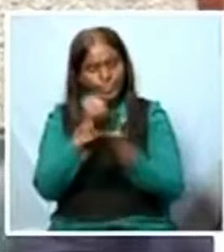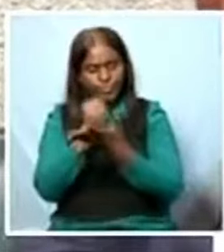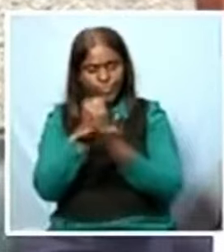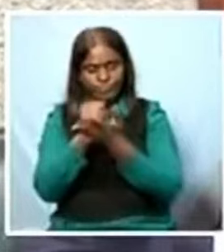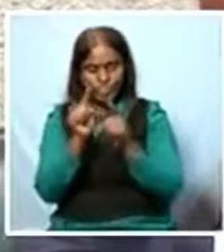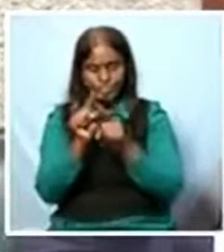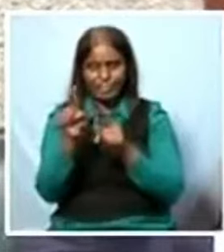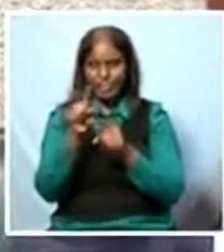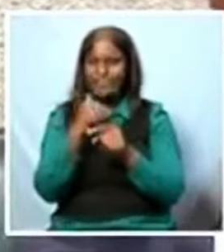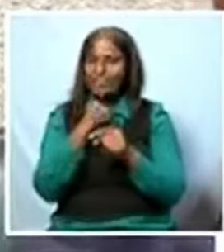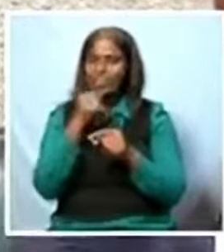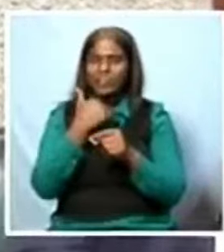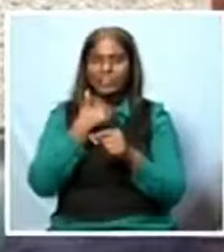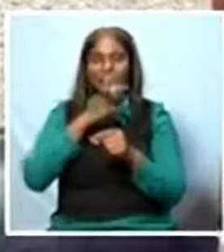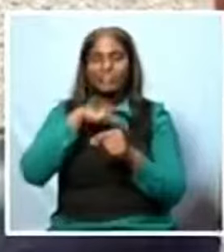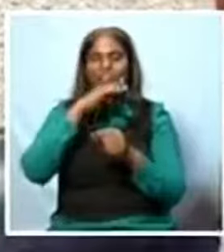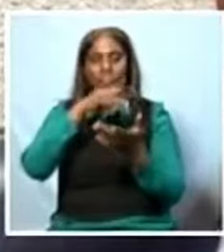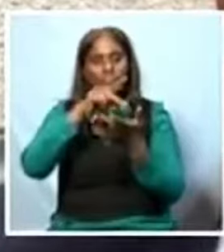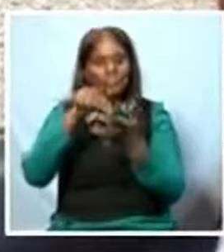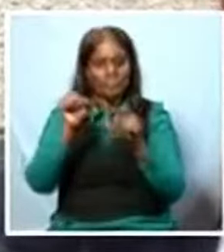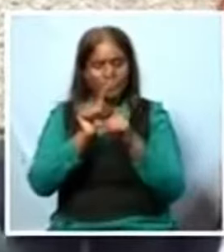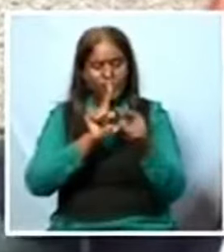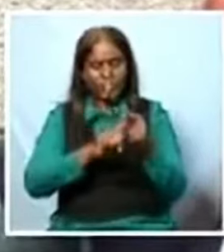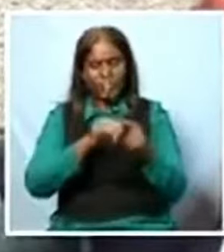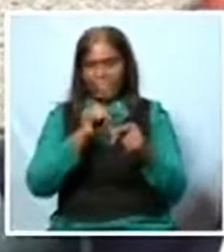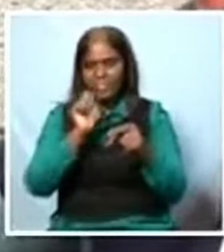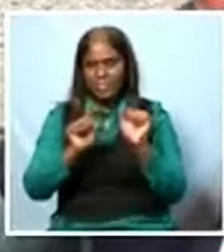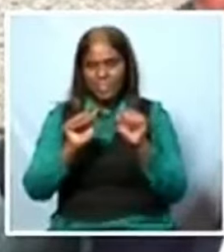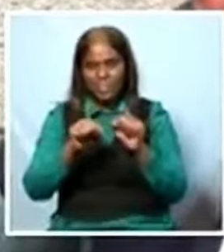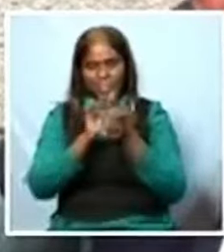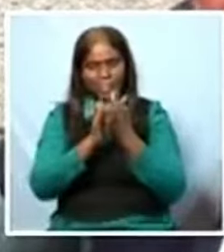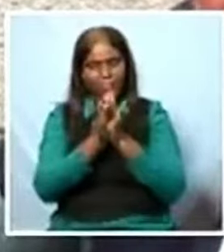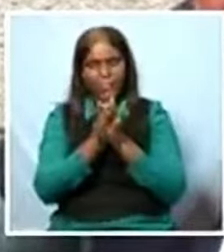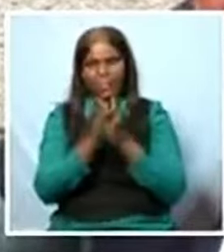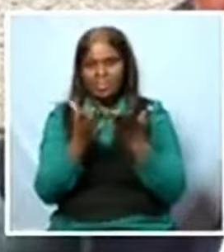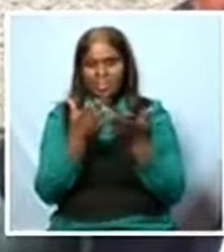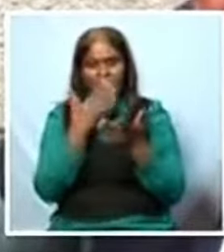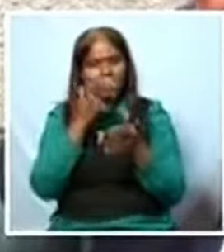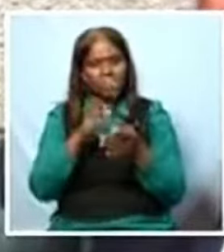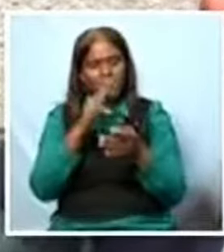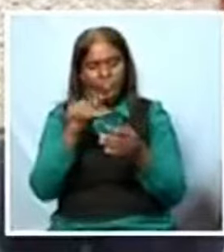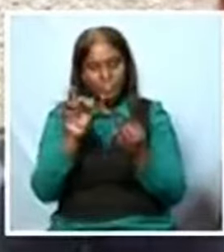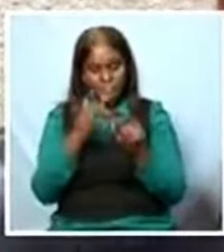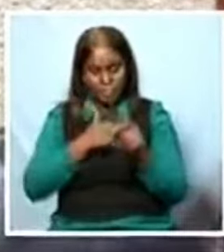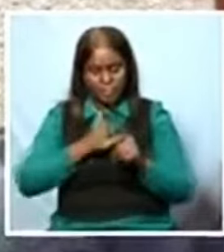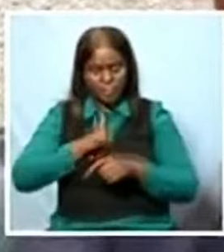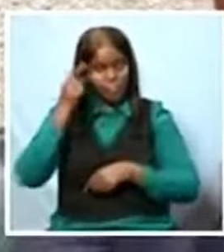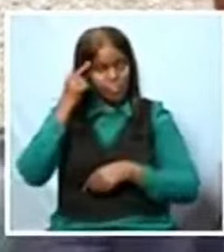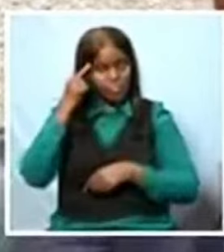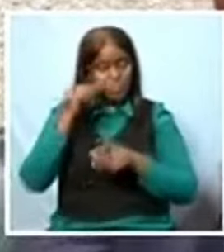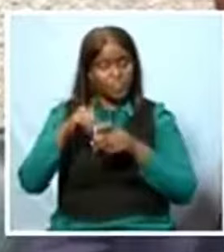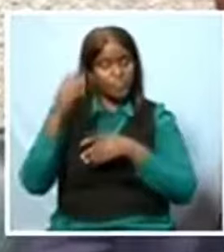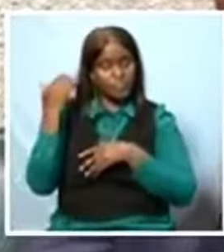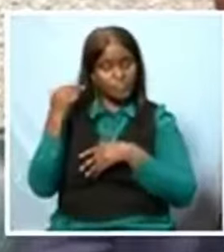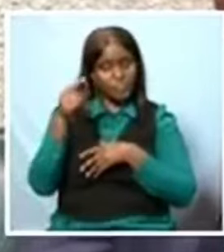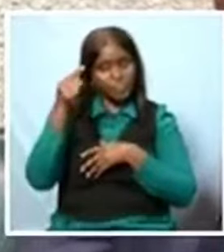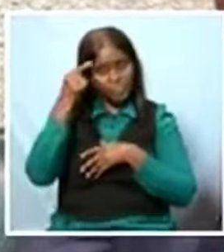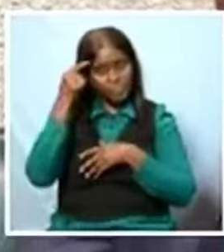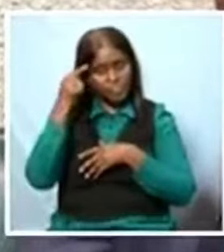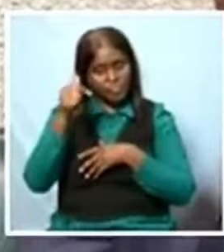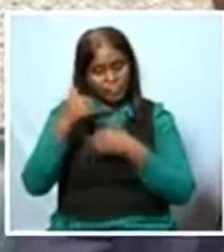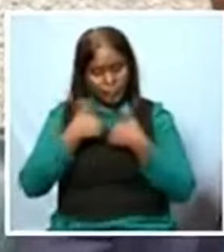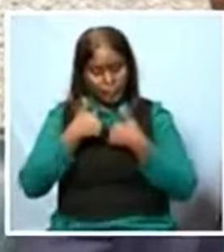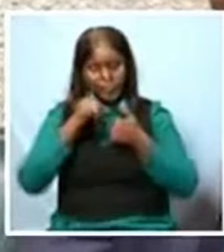adequate compensation, they are condemned to destitution. I know that the government in the past, when there have been